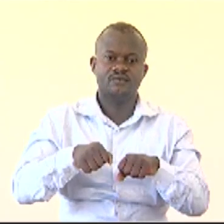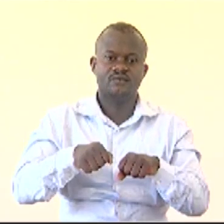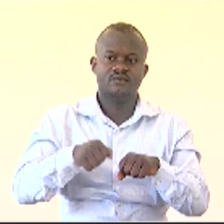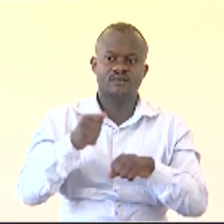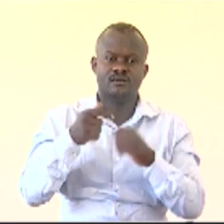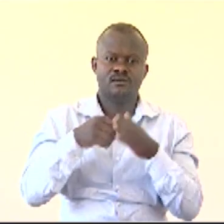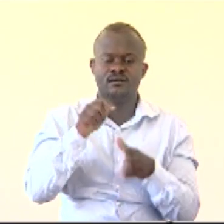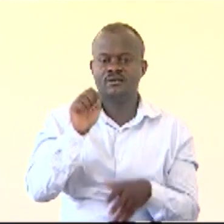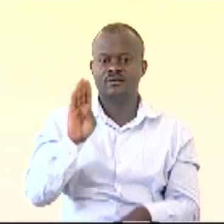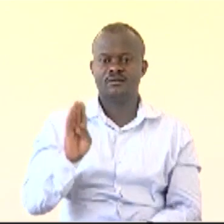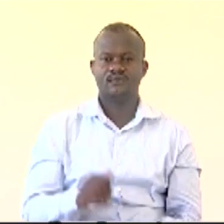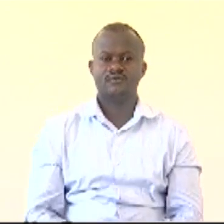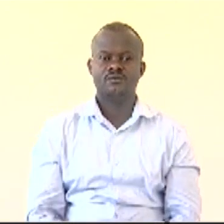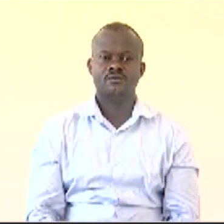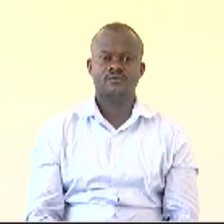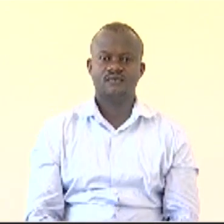tuberculosis.